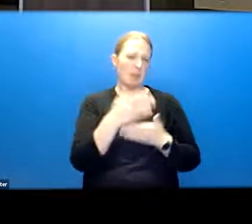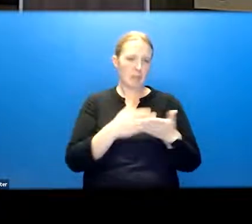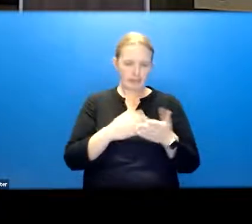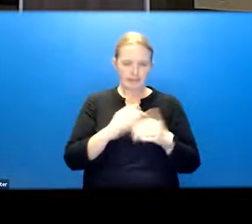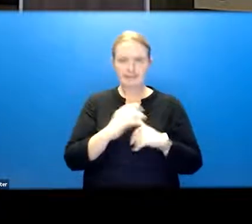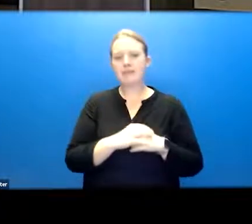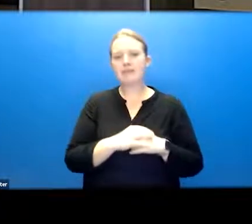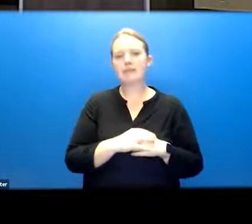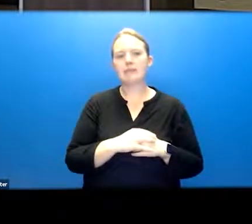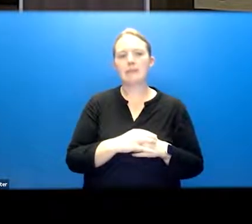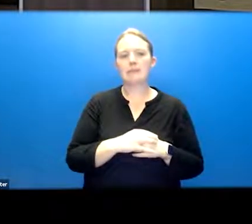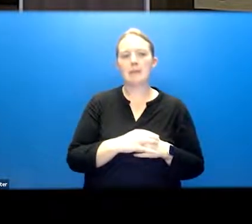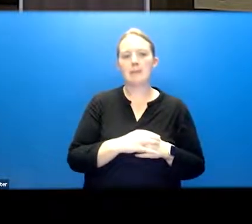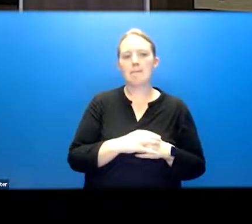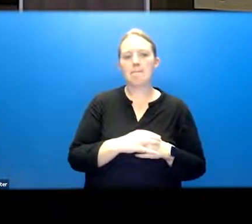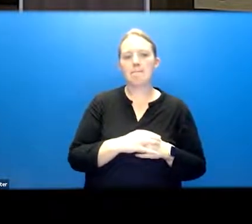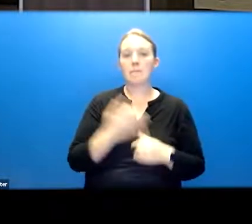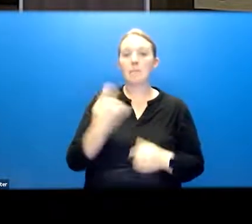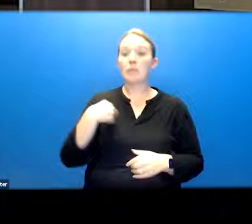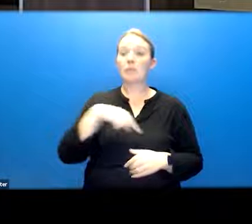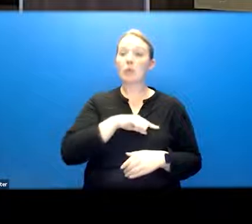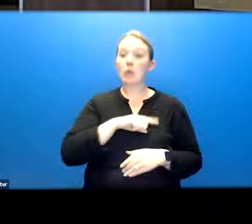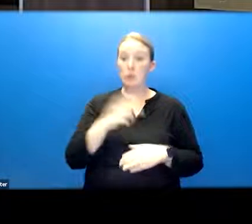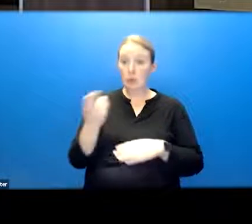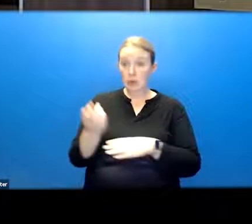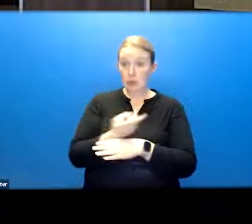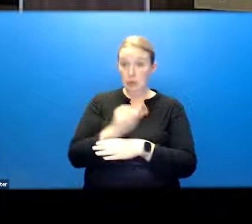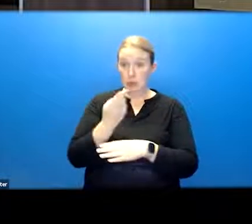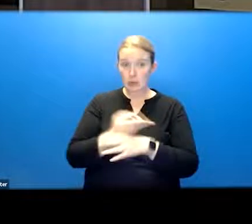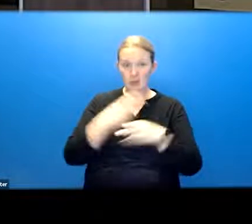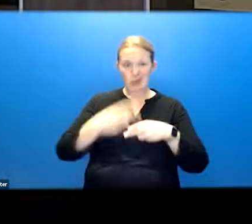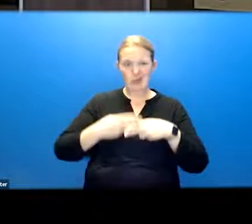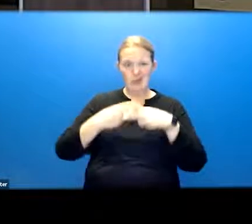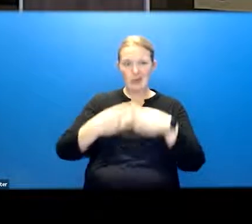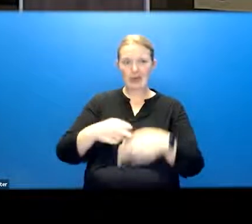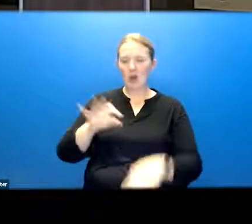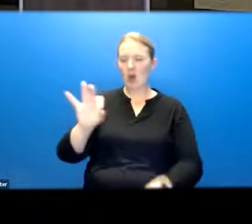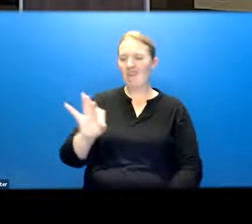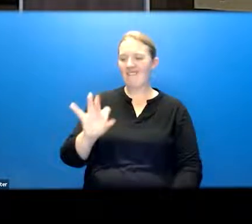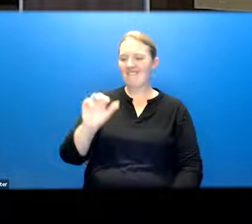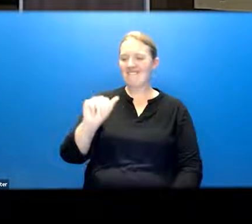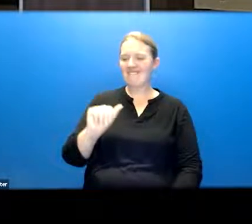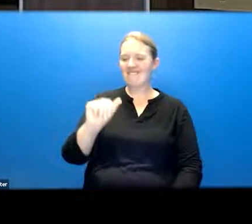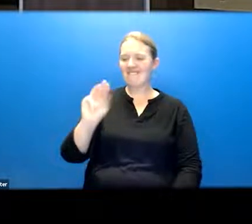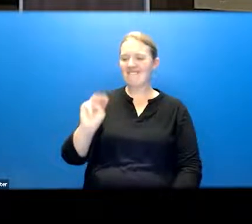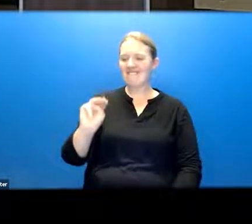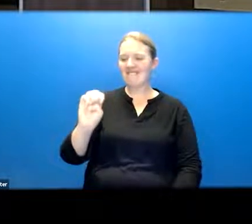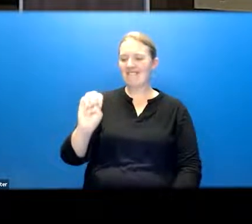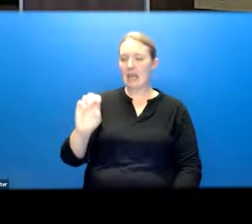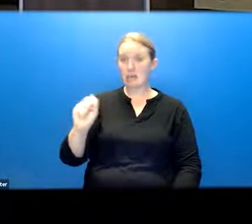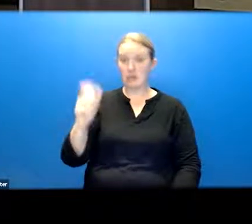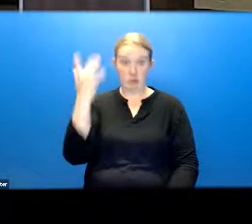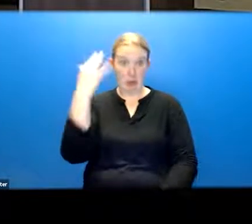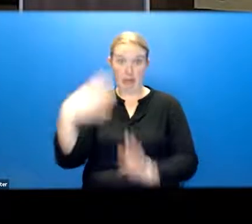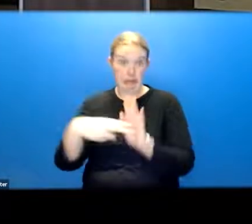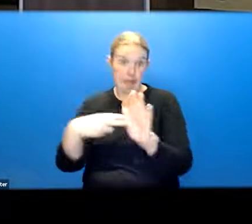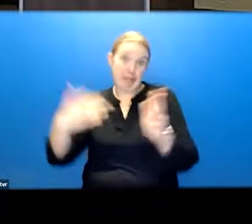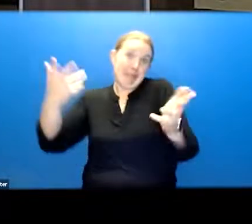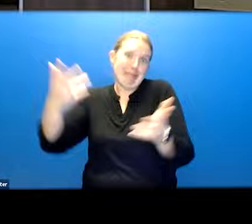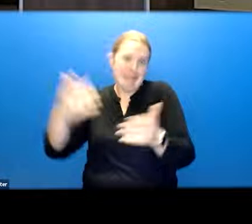that. We are using something we call FAMES. I don't know why we landed on FAMES, but we